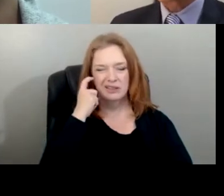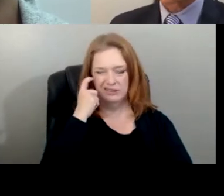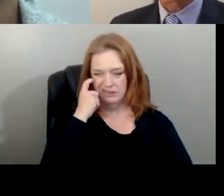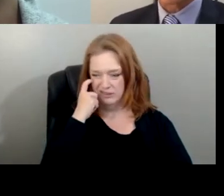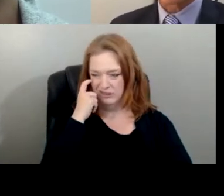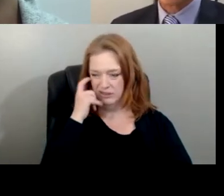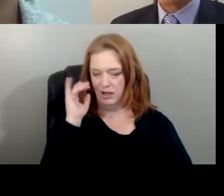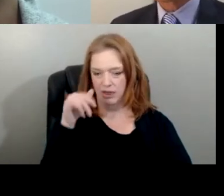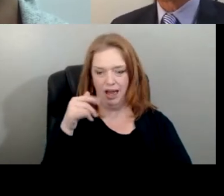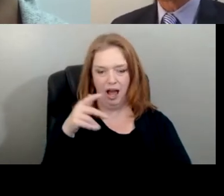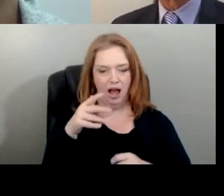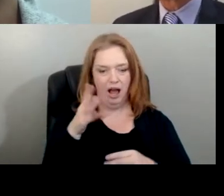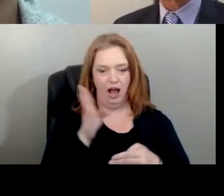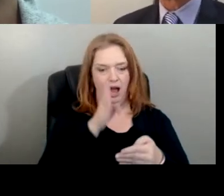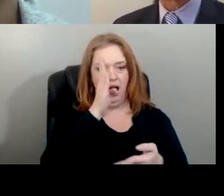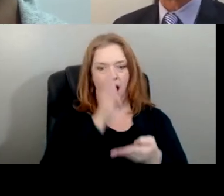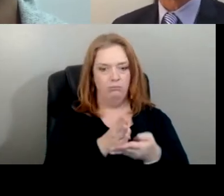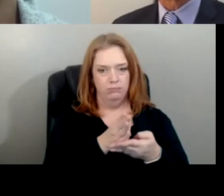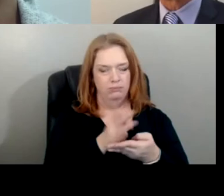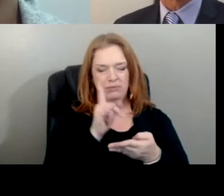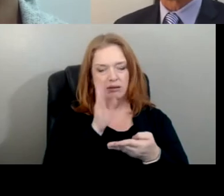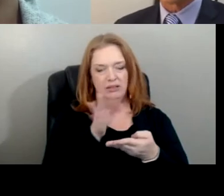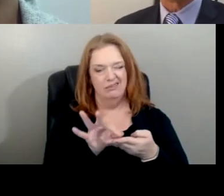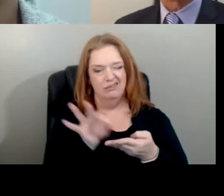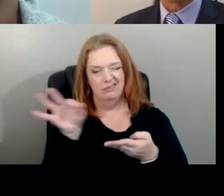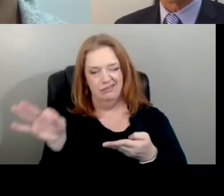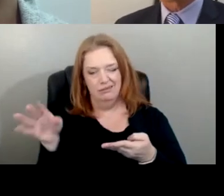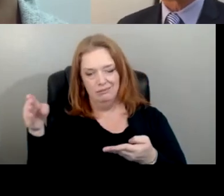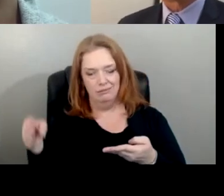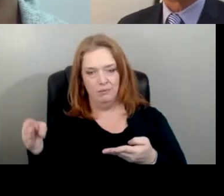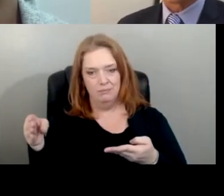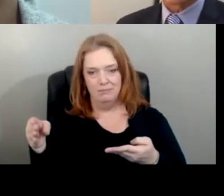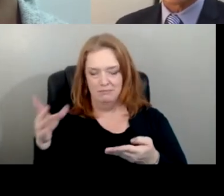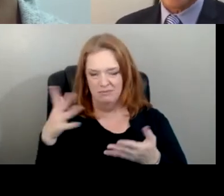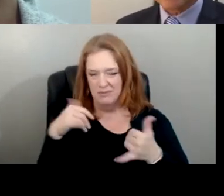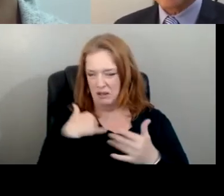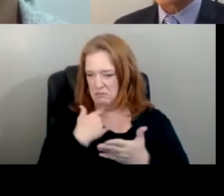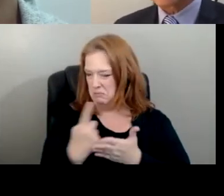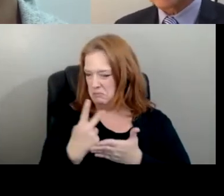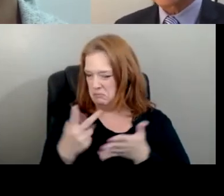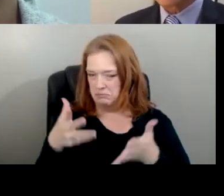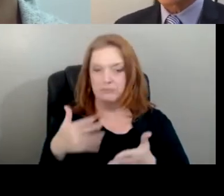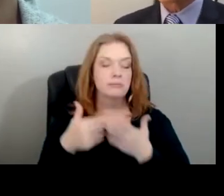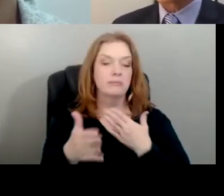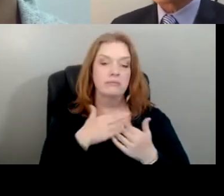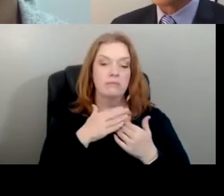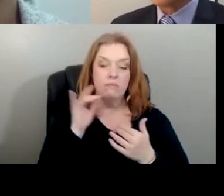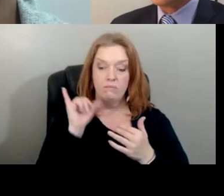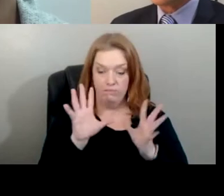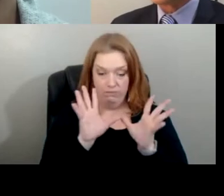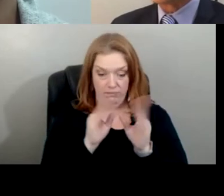kind of acceptance period. But I will want to tell you the things that we've learned as a result of these consultation and listening